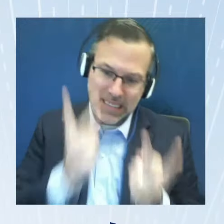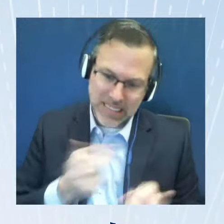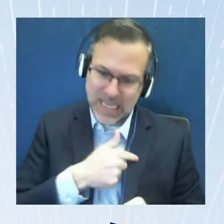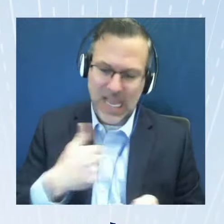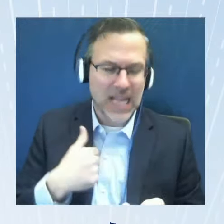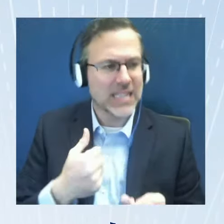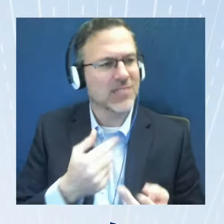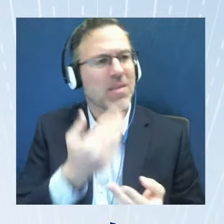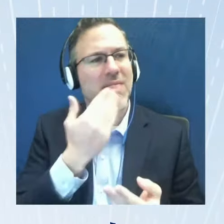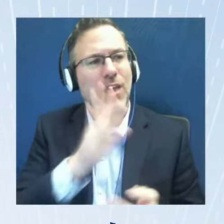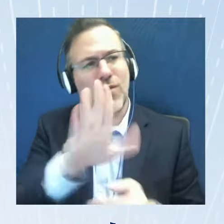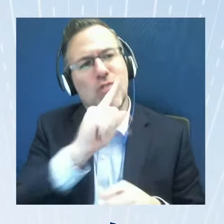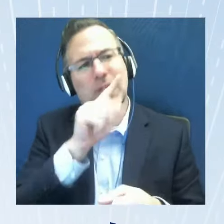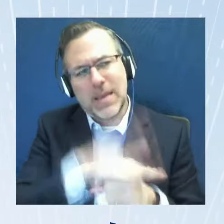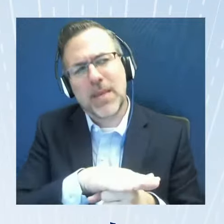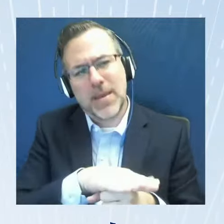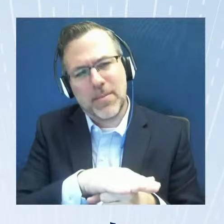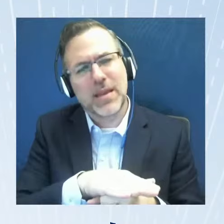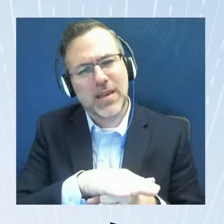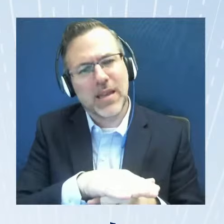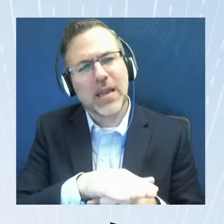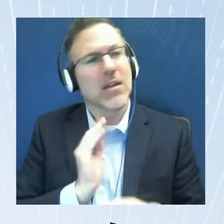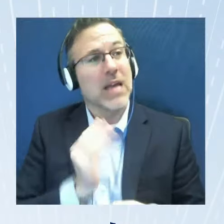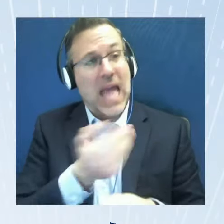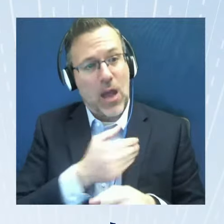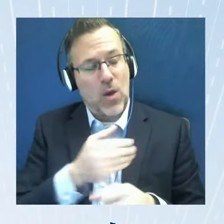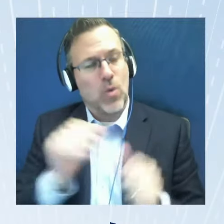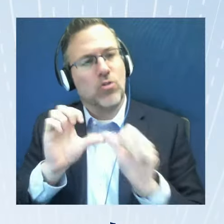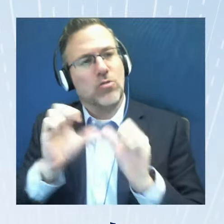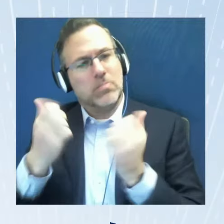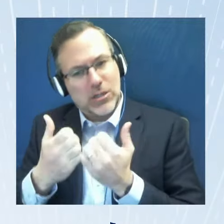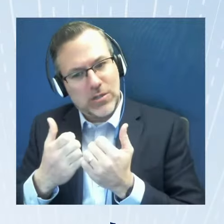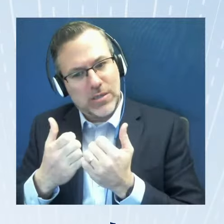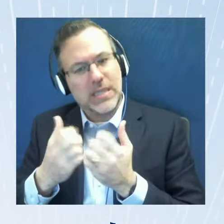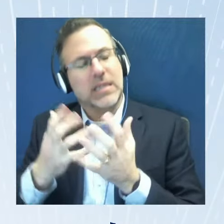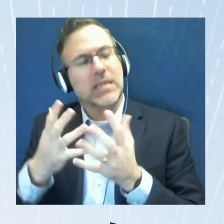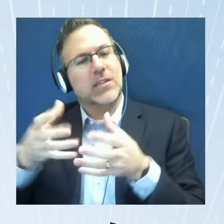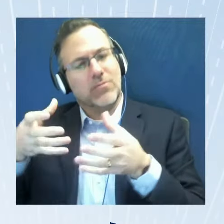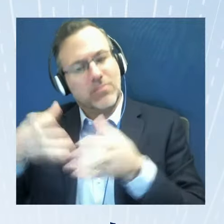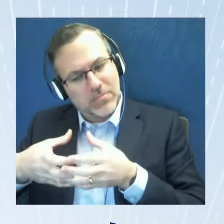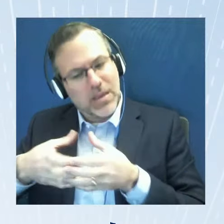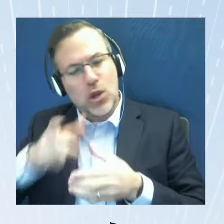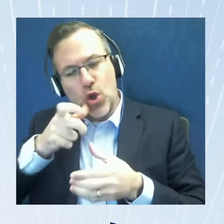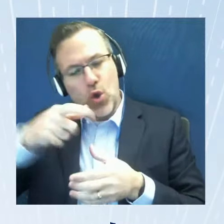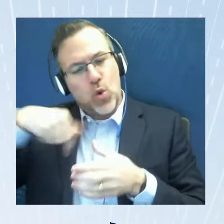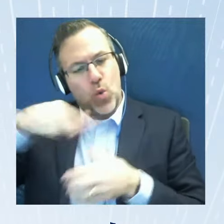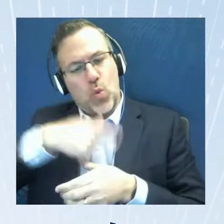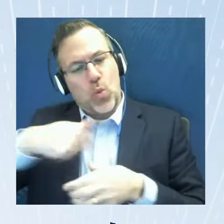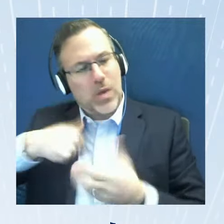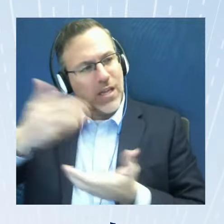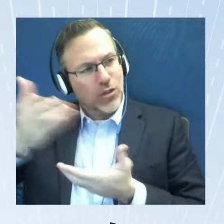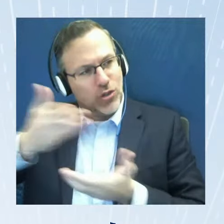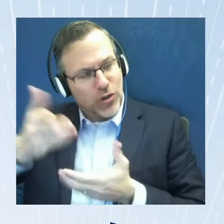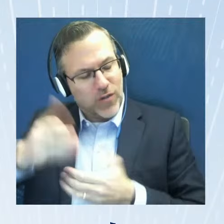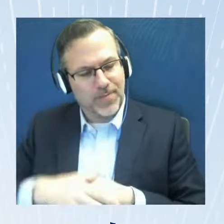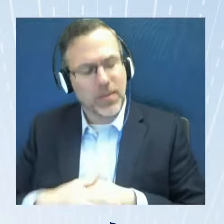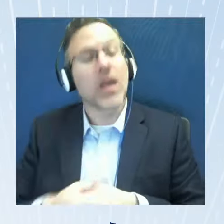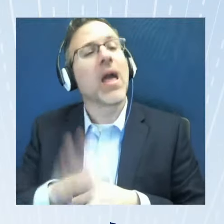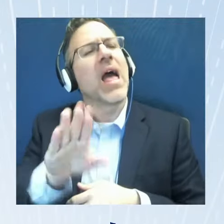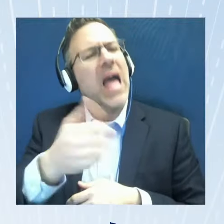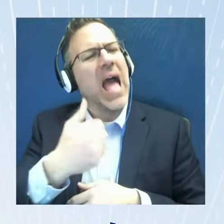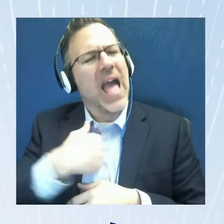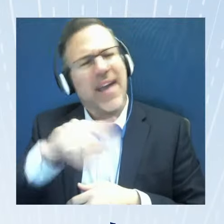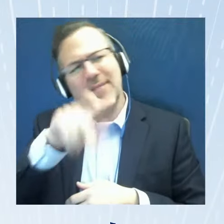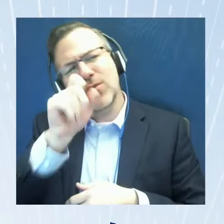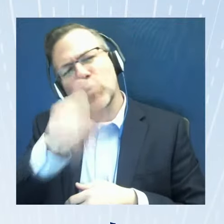much on behalf of our organization and the constituents that we serve. I do have a question